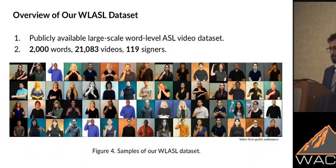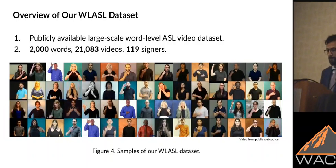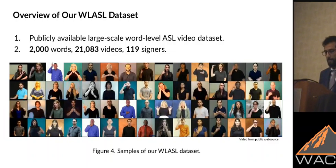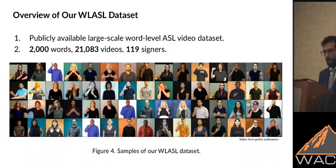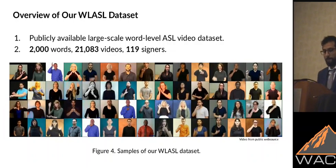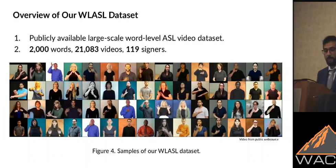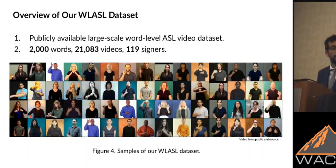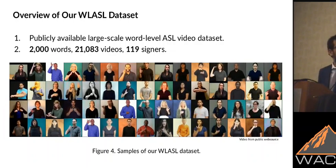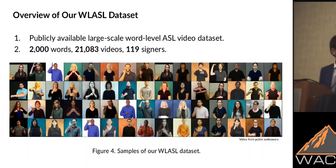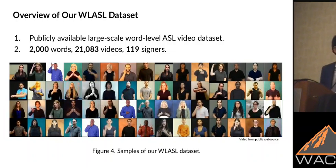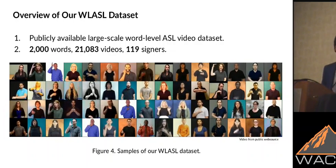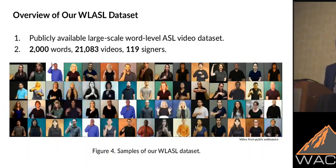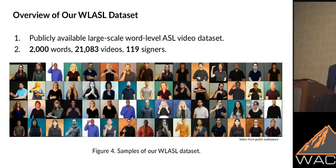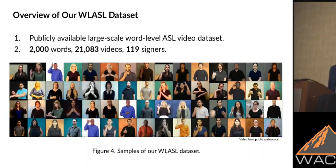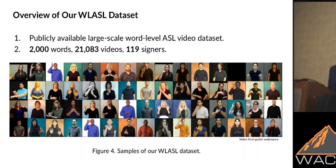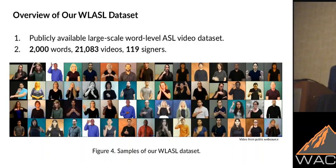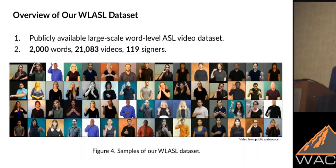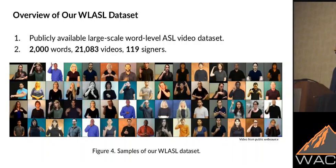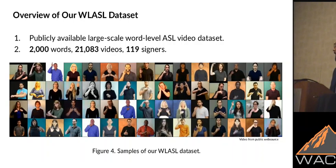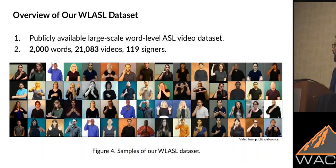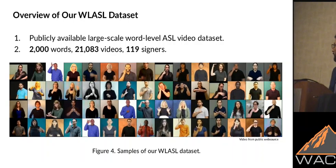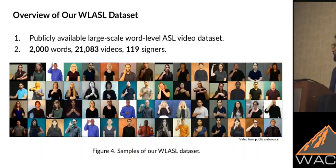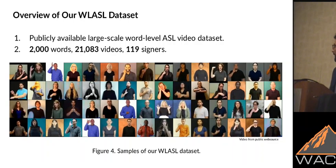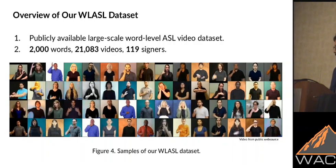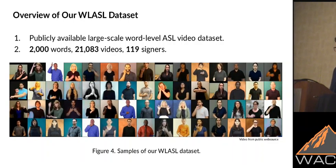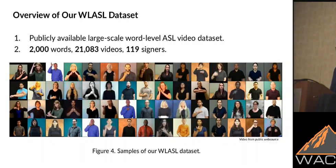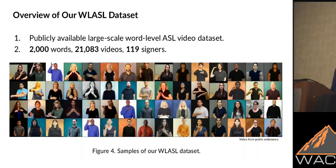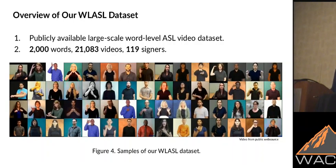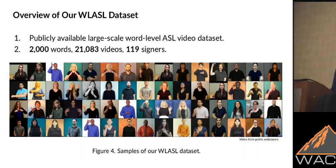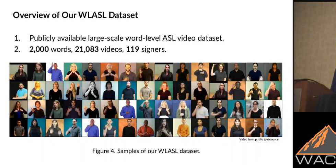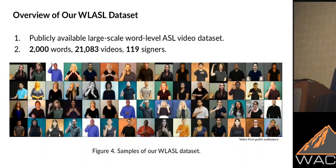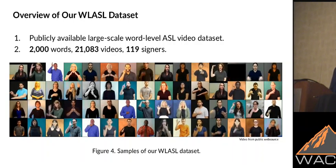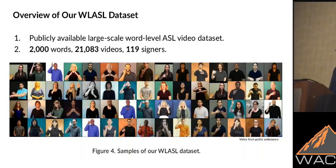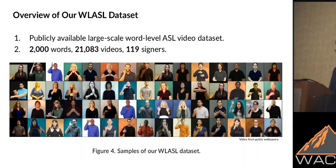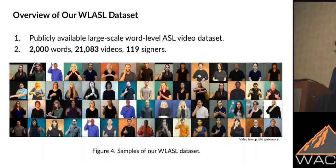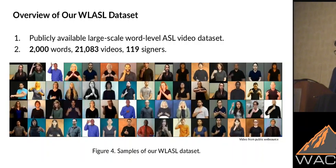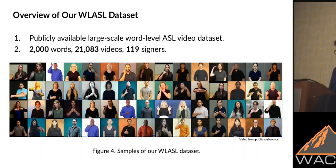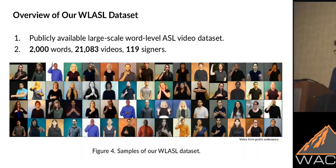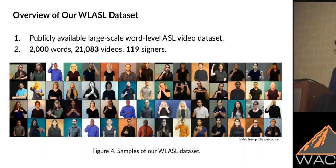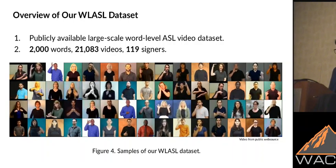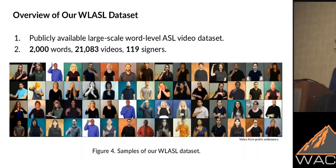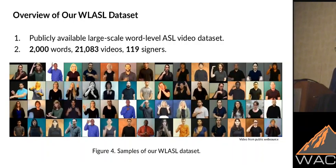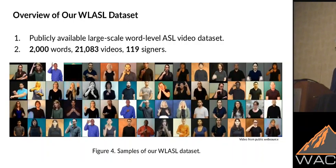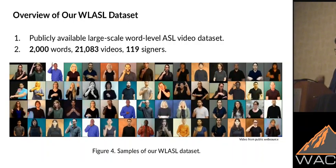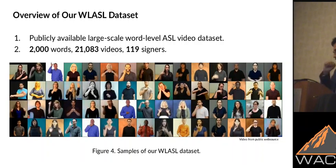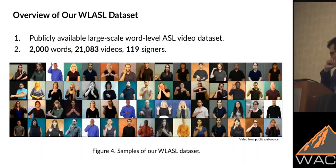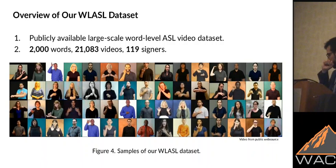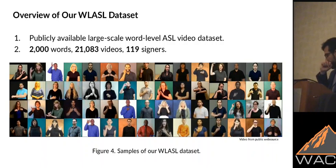vision. Here you can see some examples of our videos in the dataset.